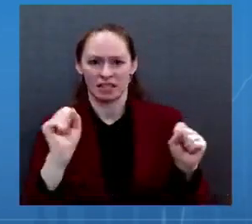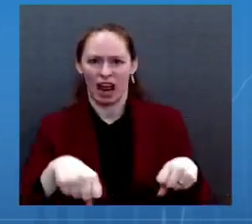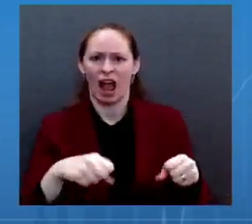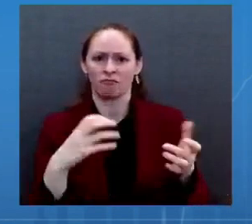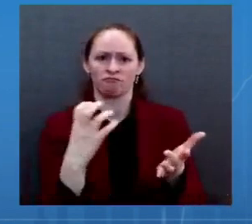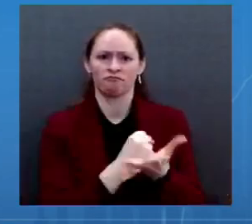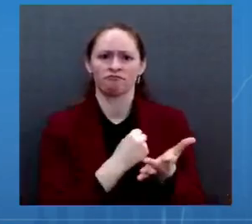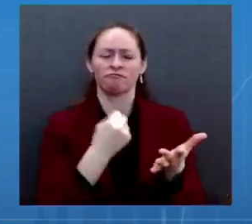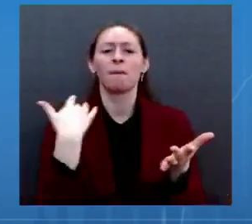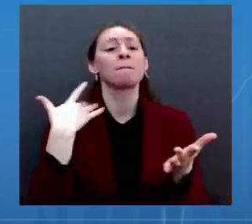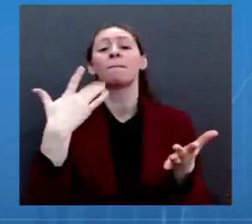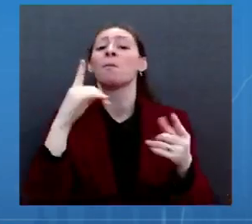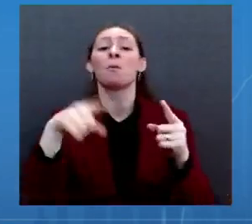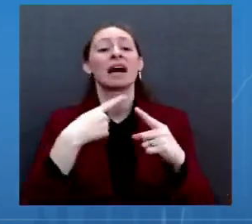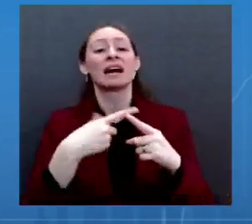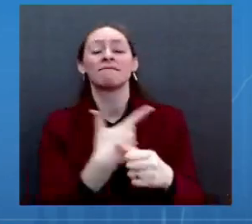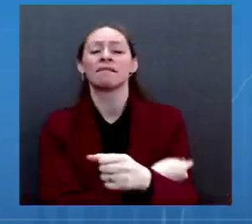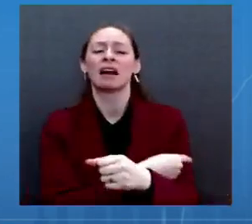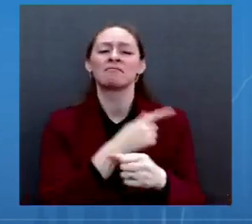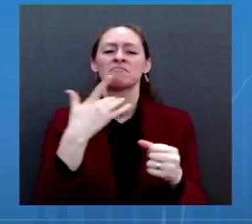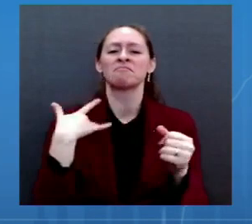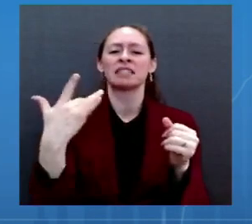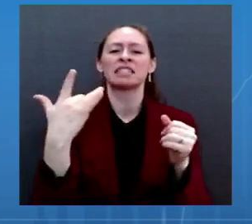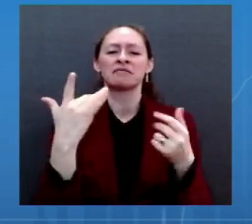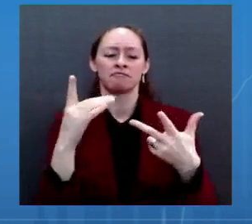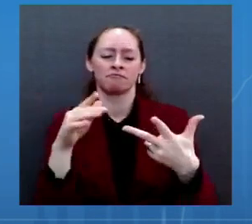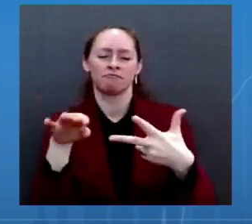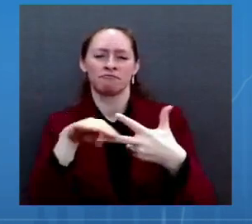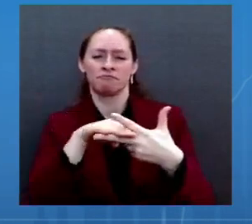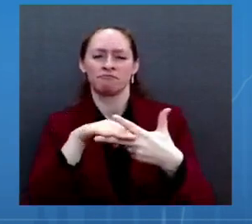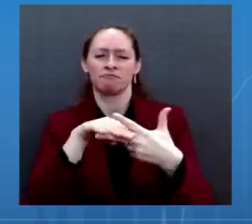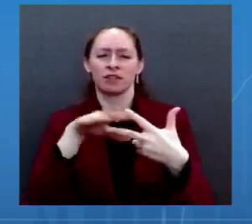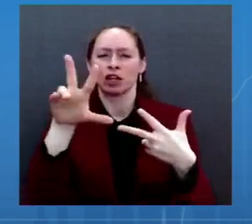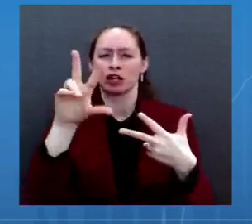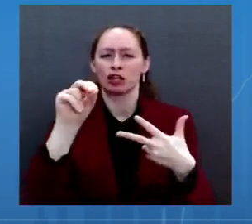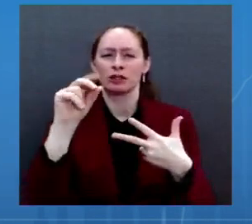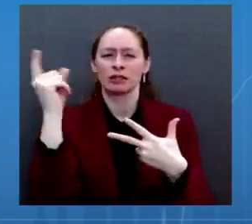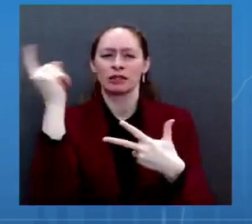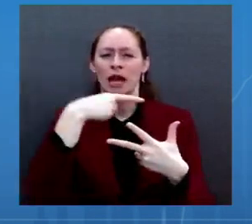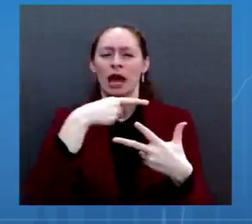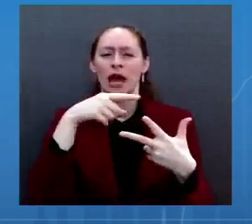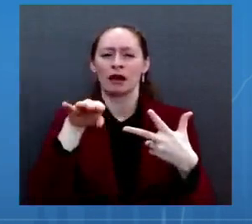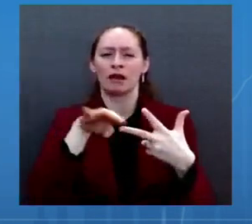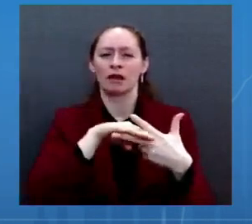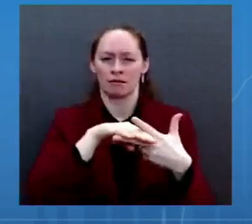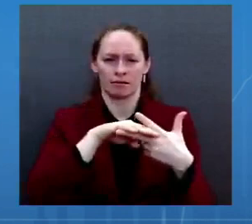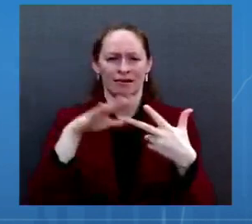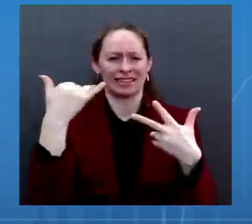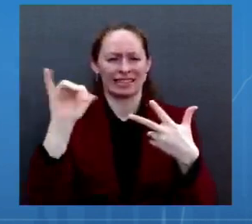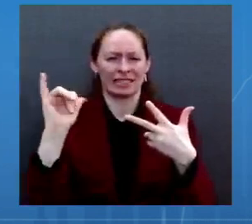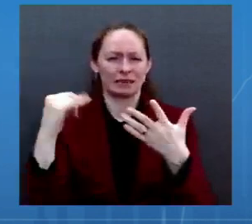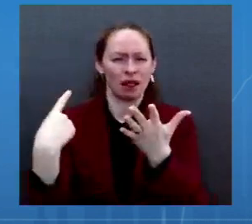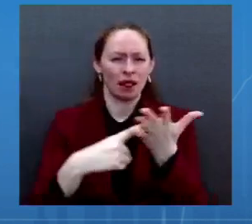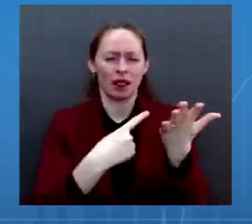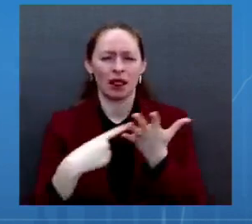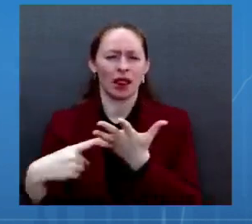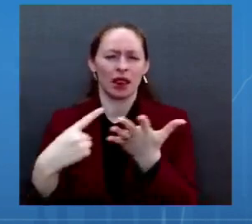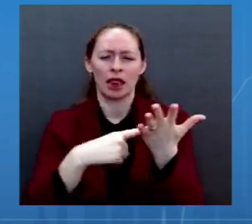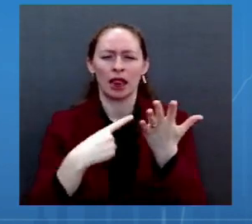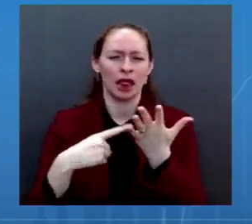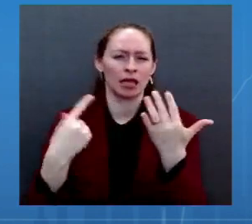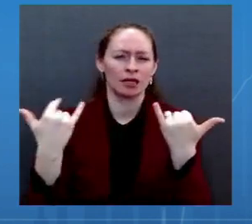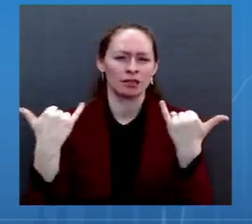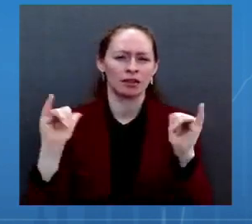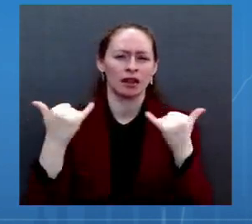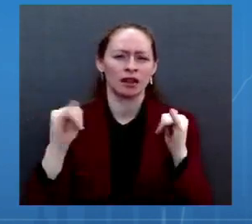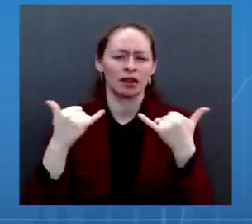boosters for those 12 to 15 years old after FDA's authorization on Monday. I look forward to listening to the committee's